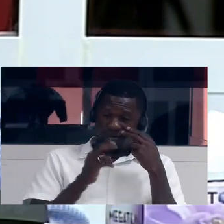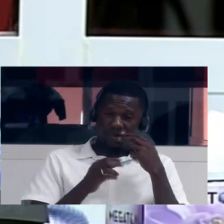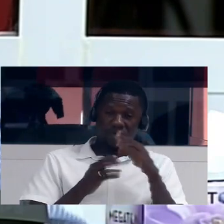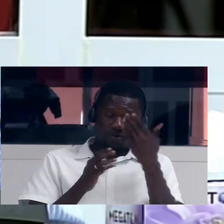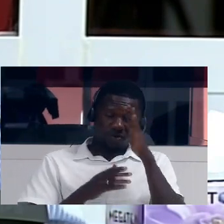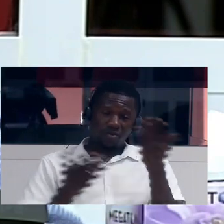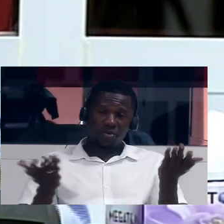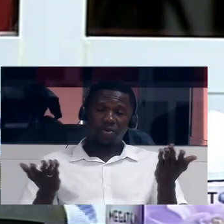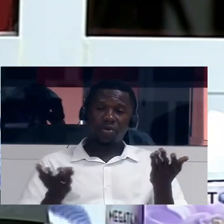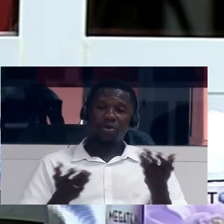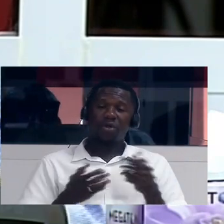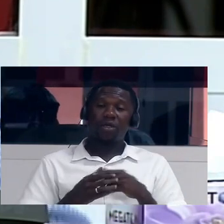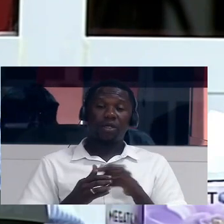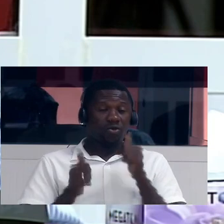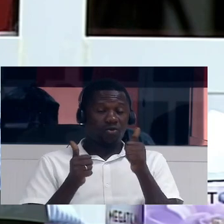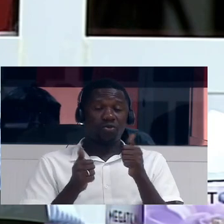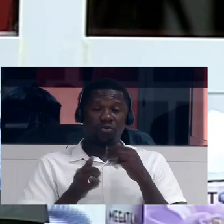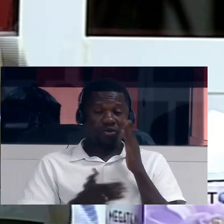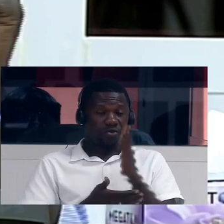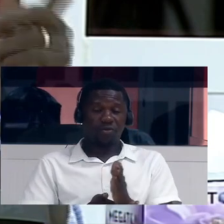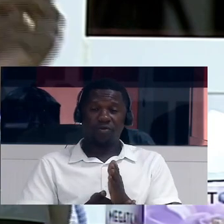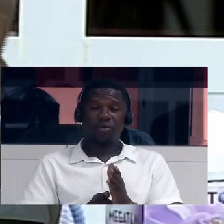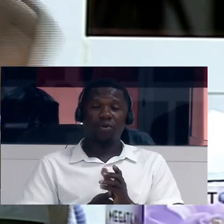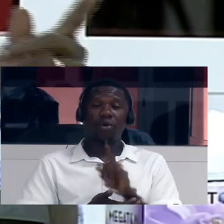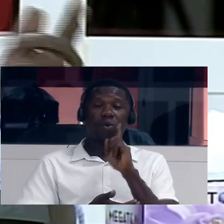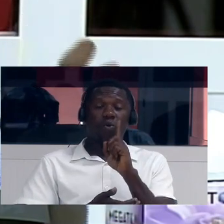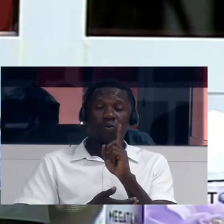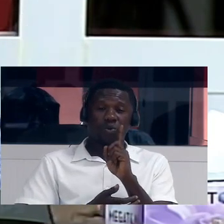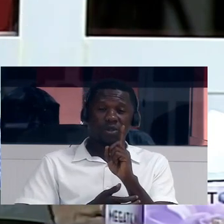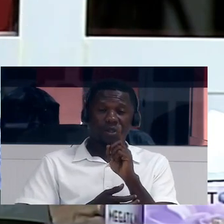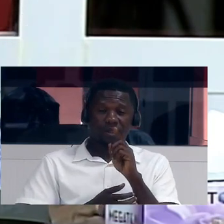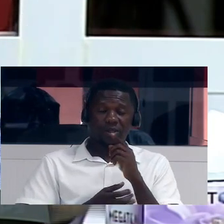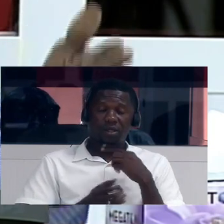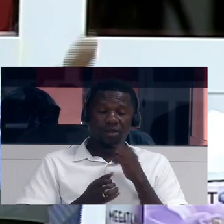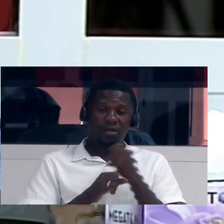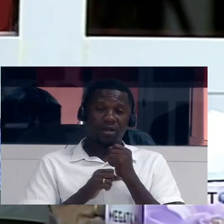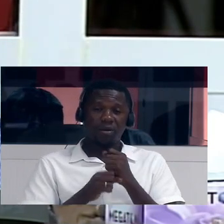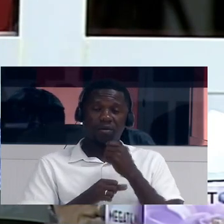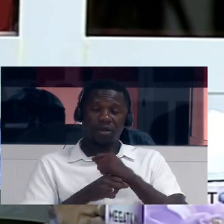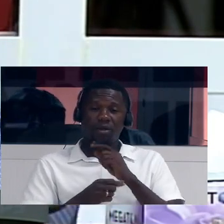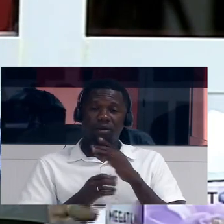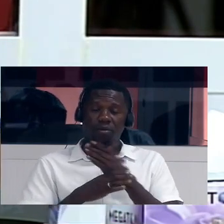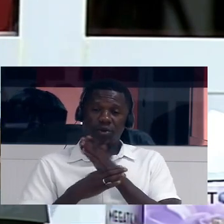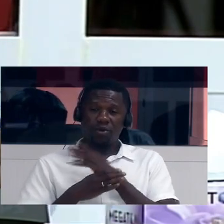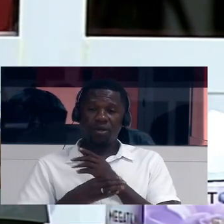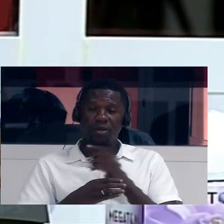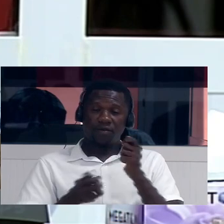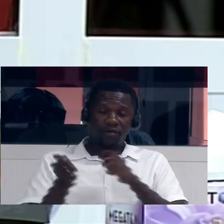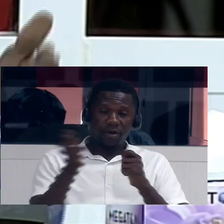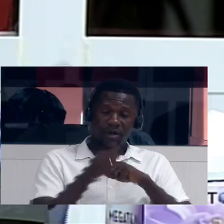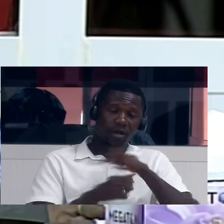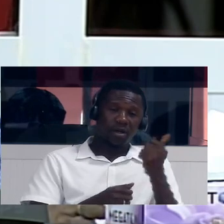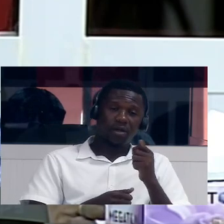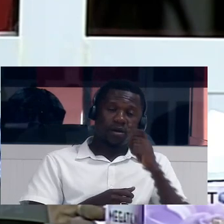trouble. And it's good to be truthful. One distinction that I can make between the fire services and the police is